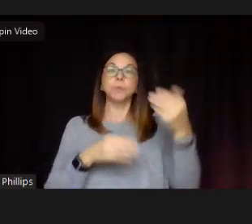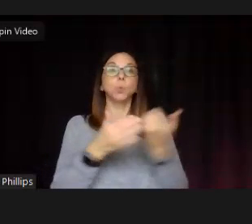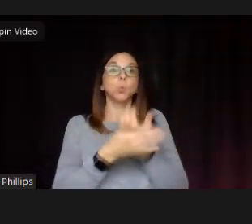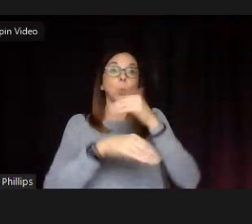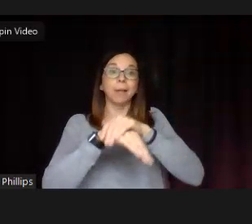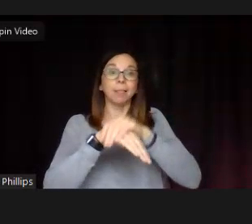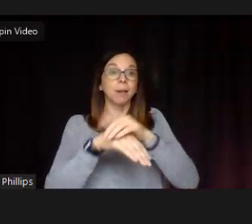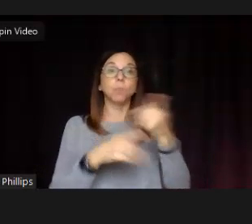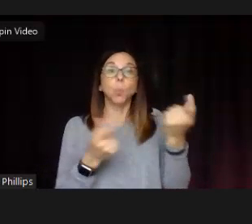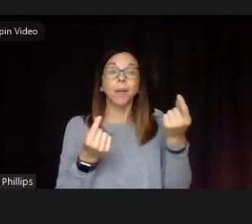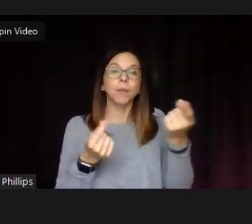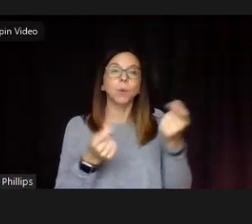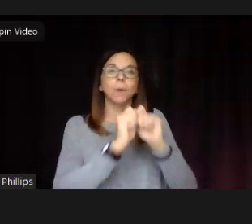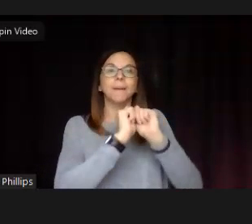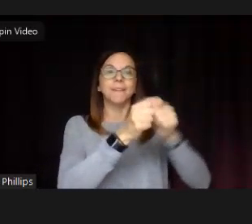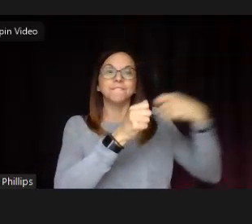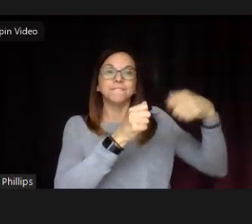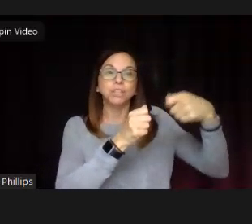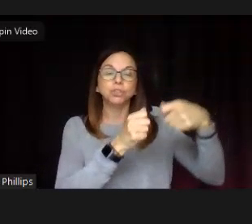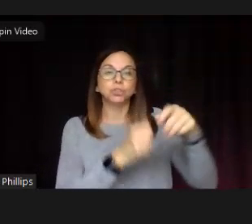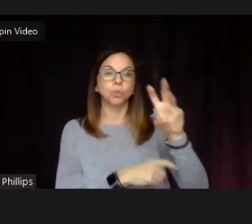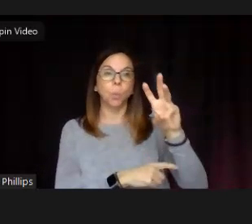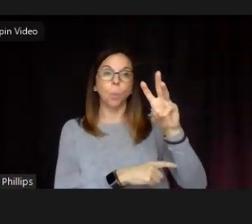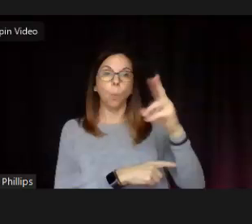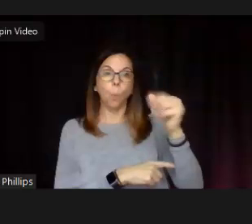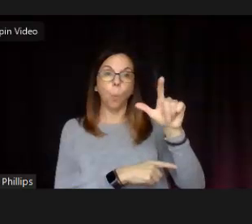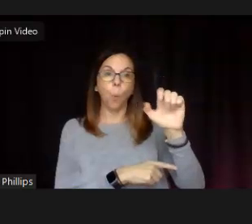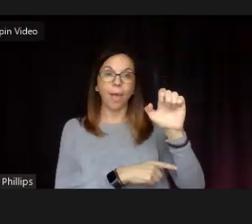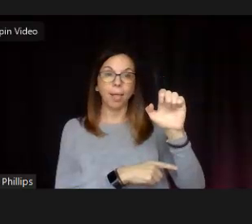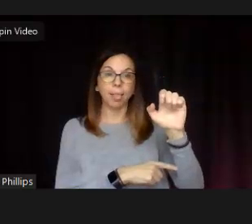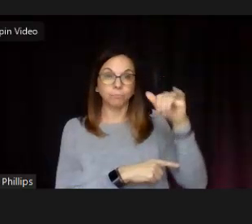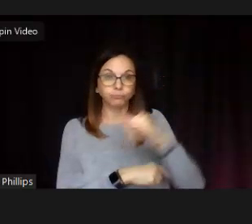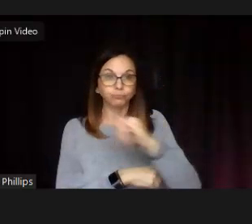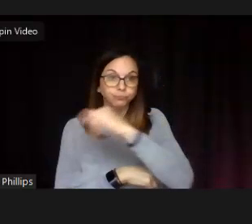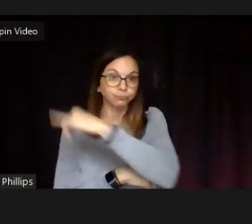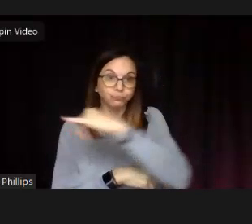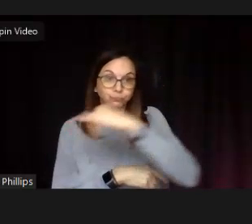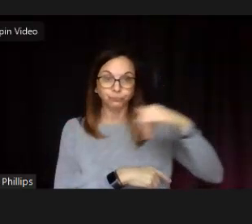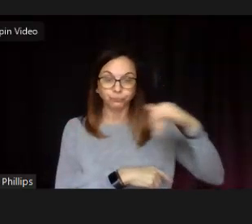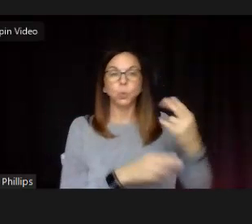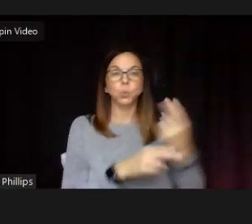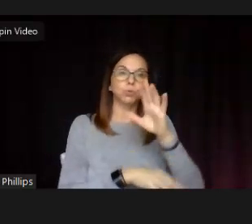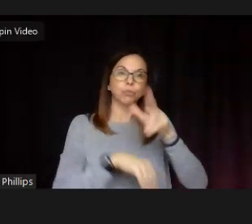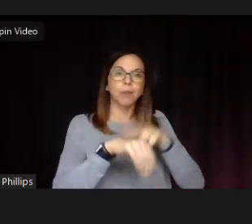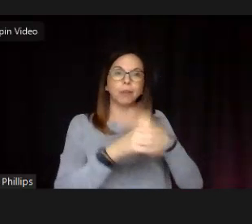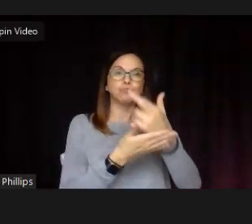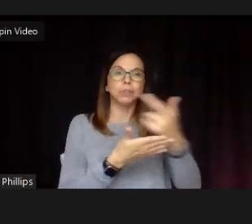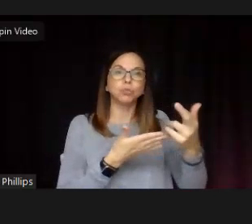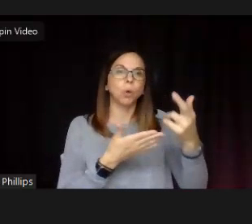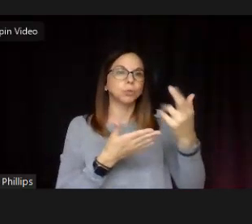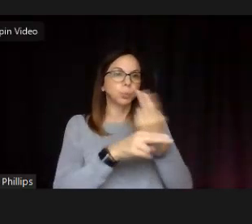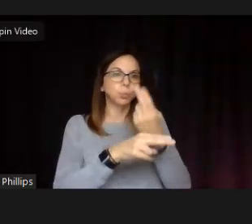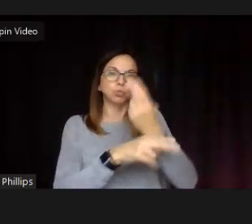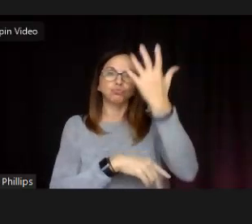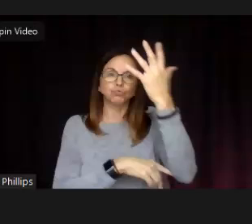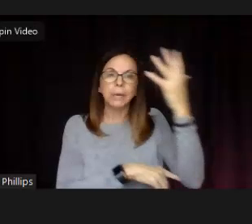to fishing and whaling. They use their natural resource of trees to